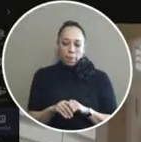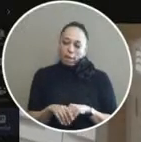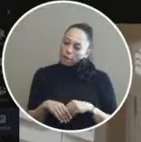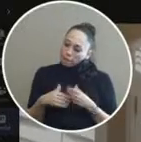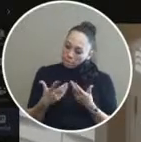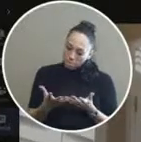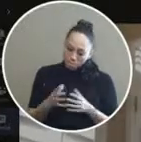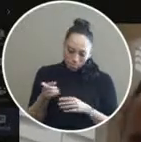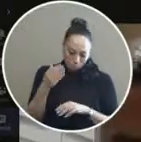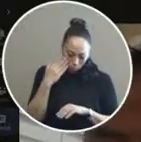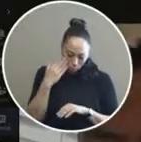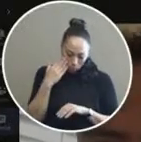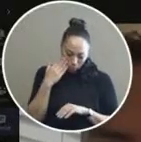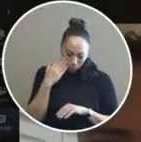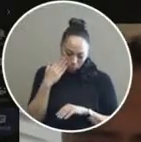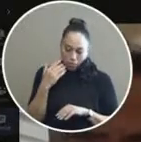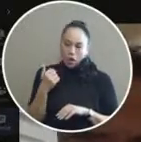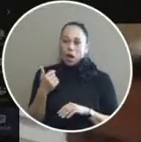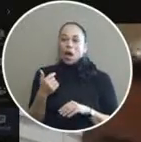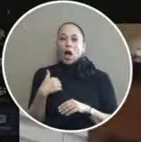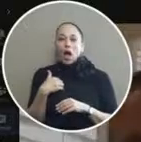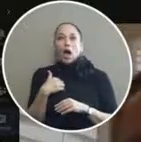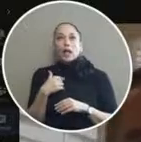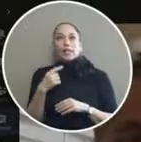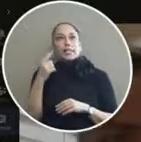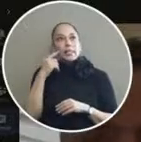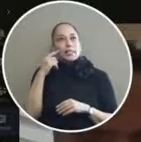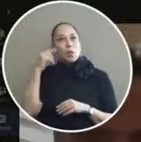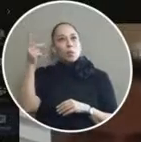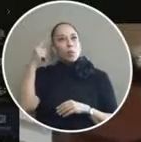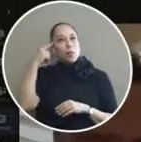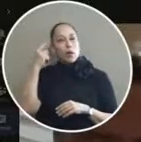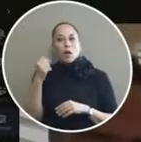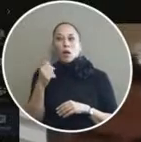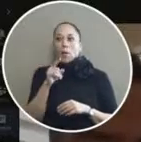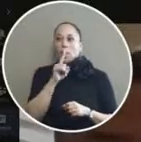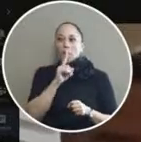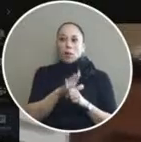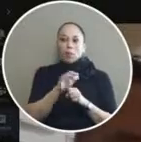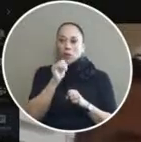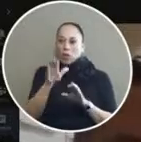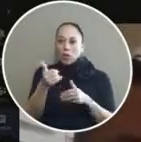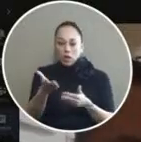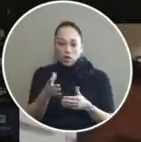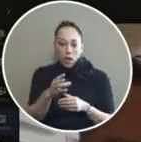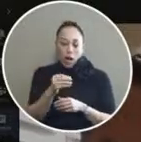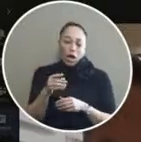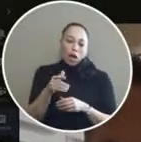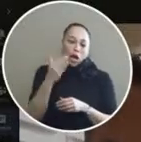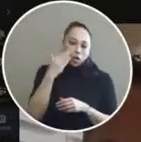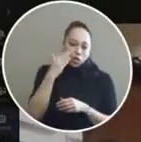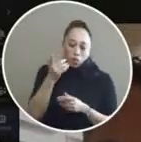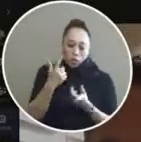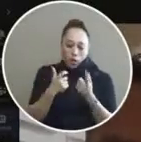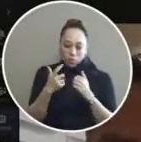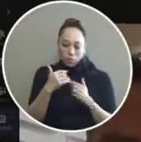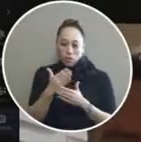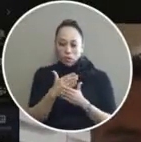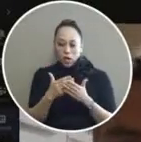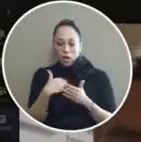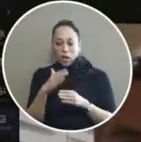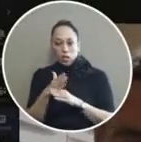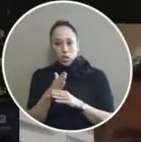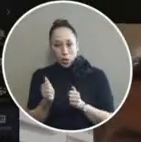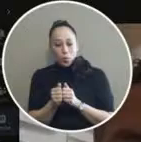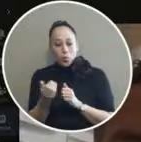Well, I subscribe to the philosophy of under promise and over deliver. And I know that you had asked me some questions, and I shared with